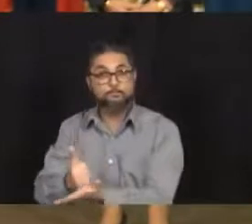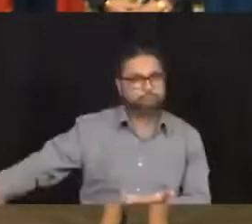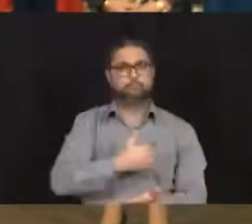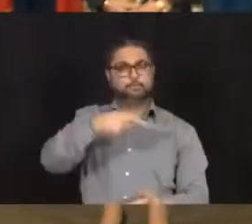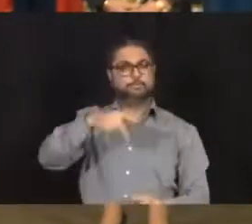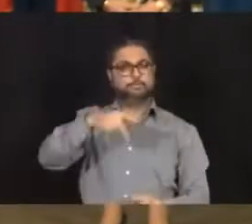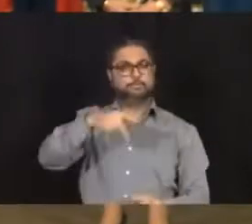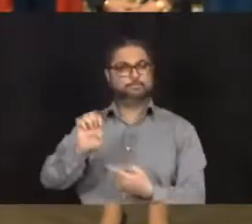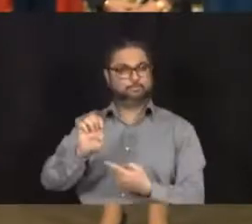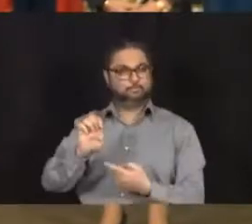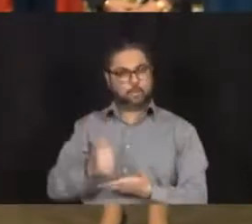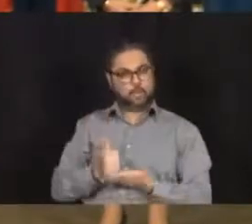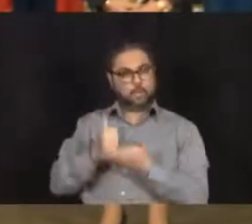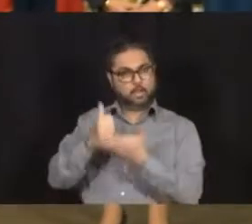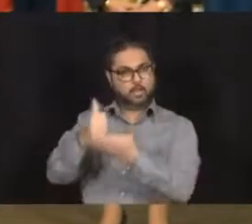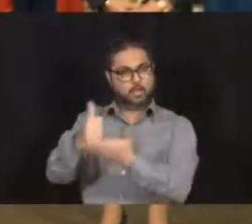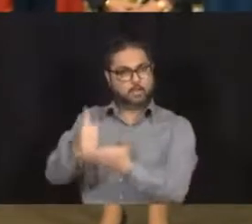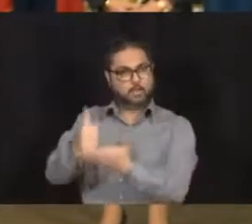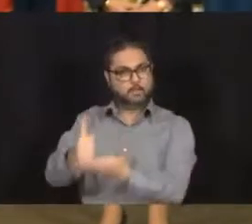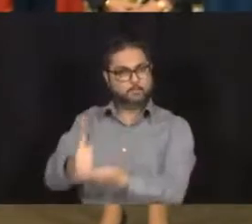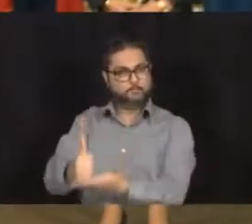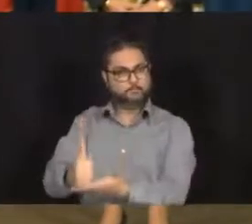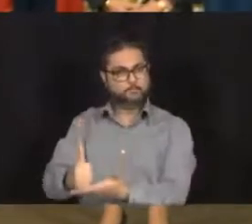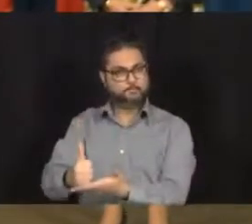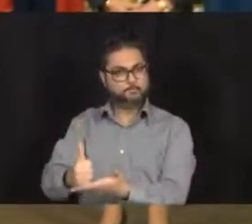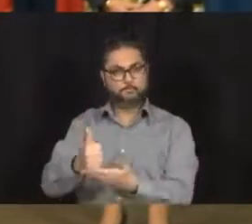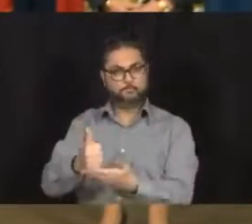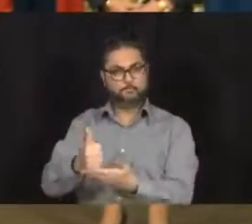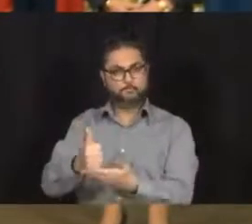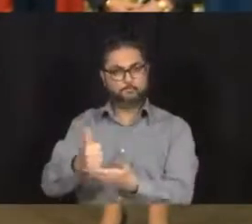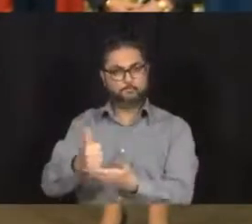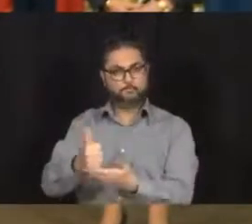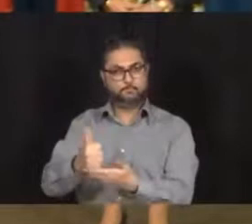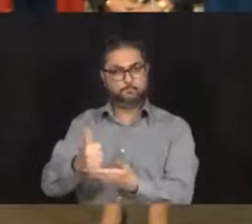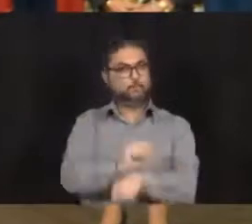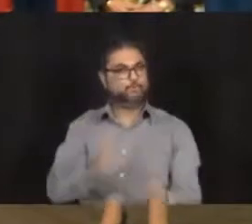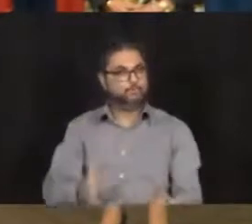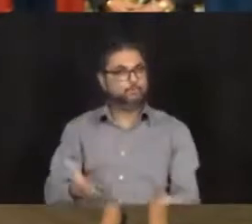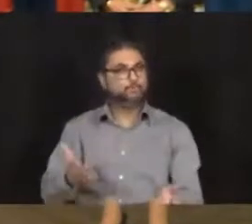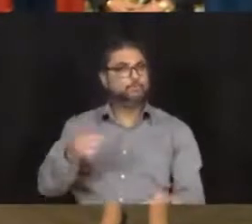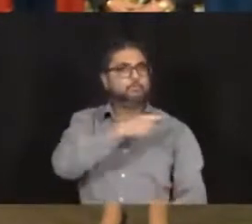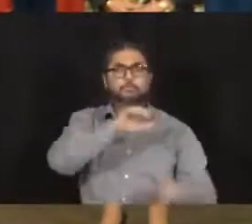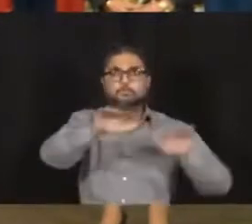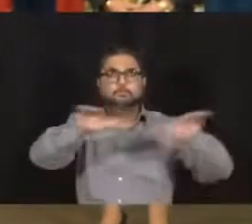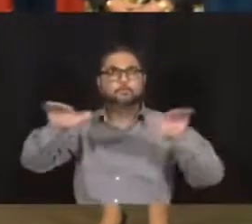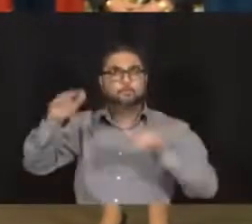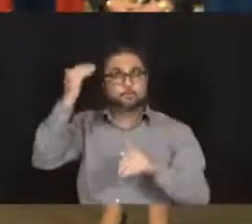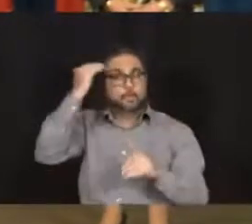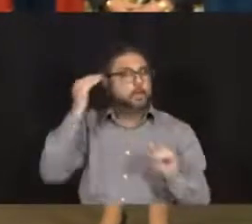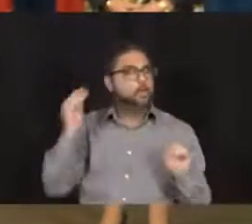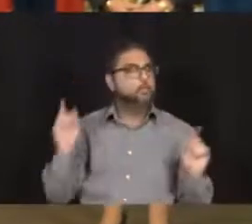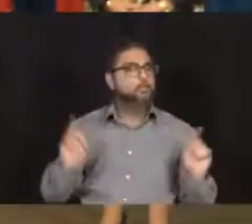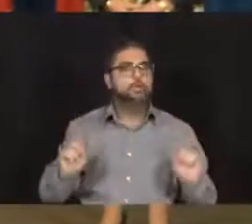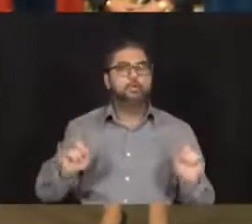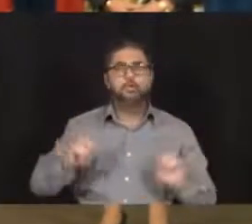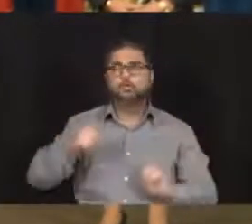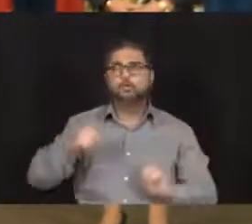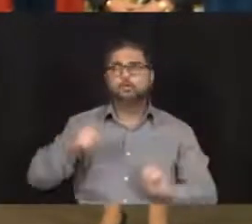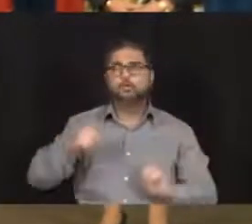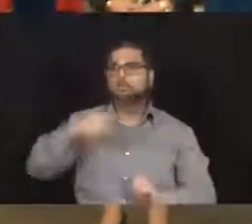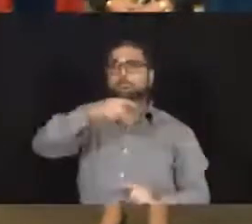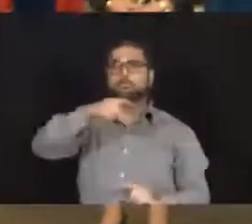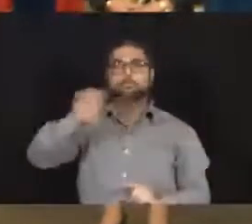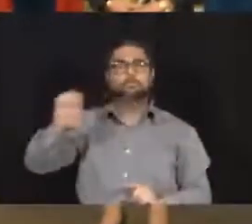lines. They're calling on anyone who has access to PPE. They're collecting thousands of pieces of